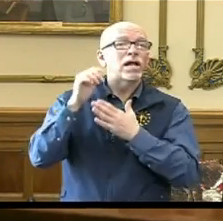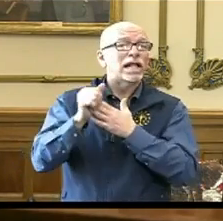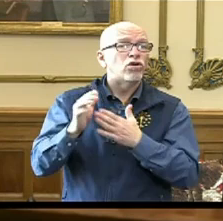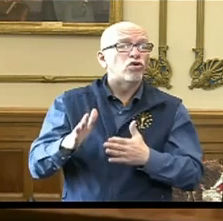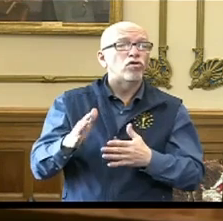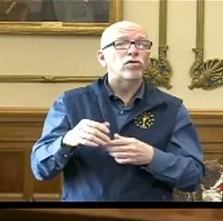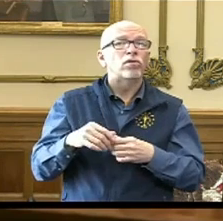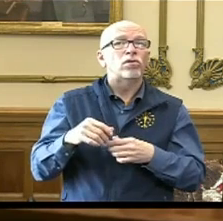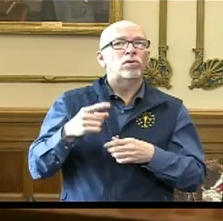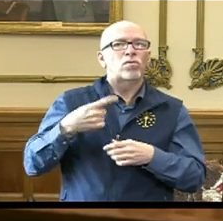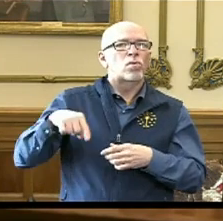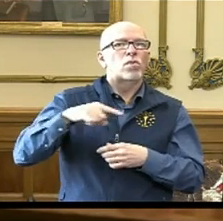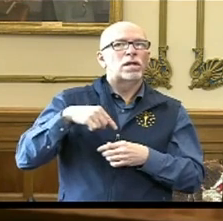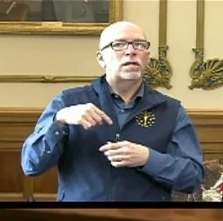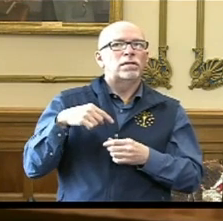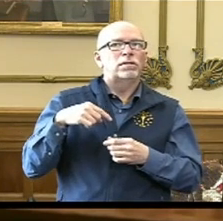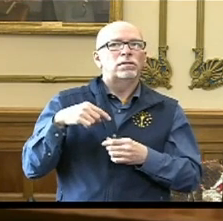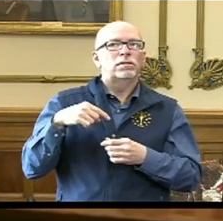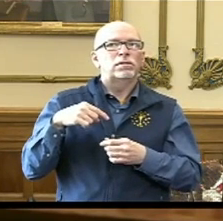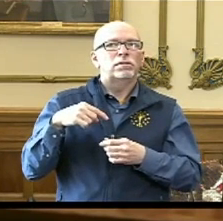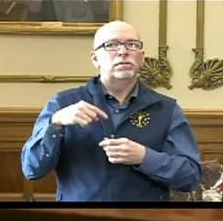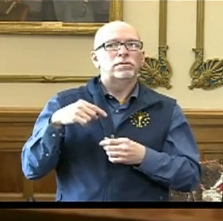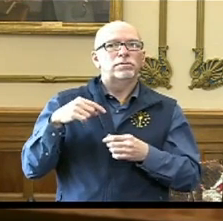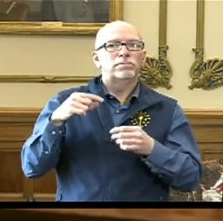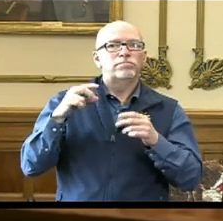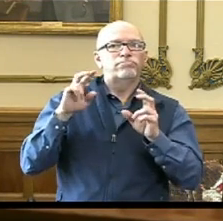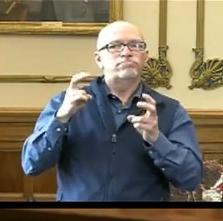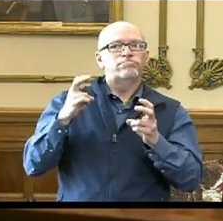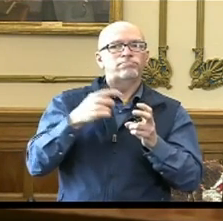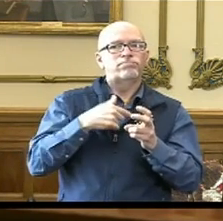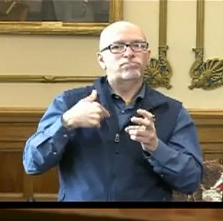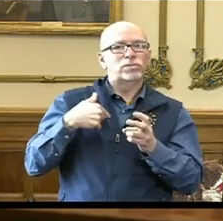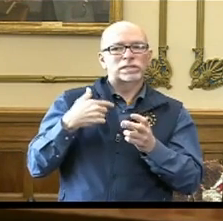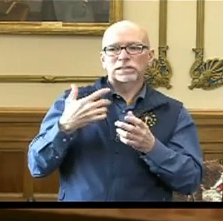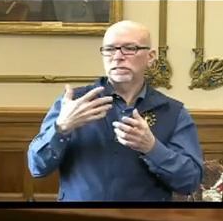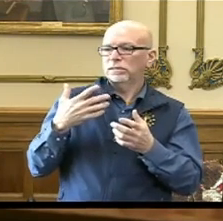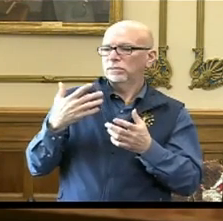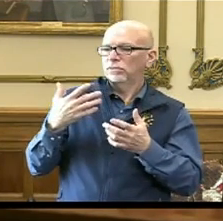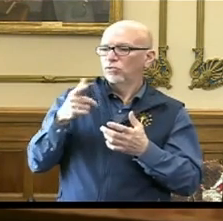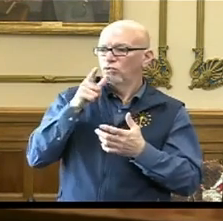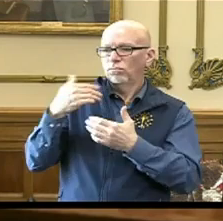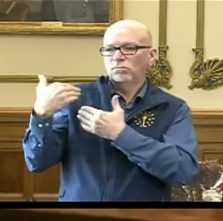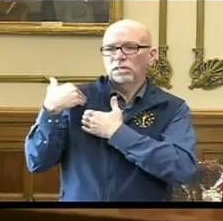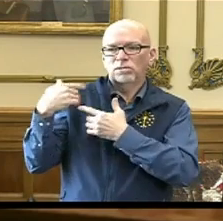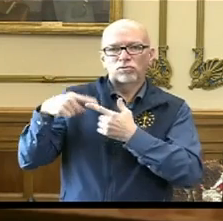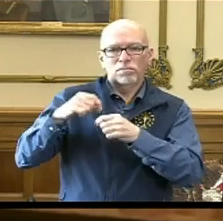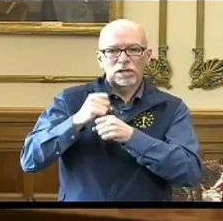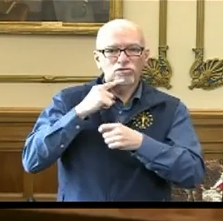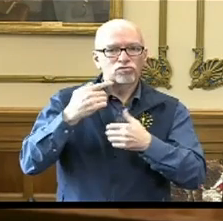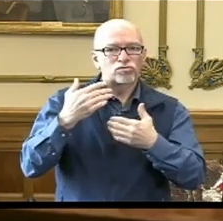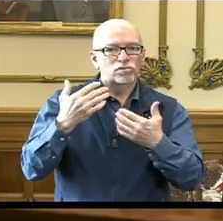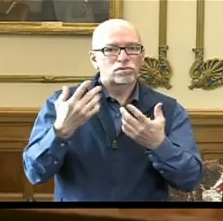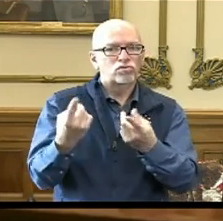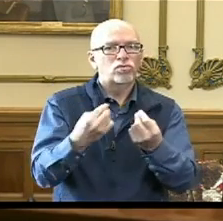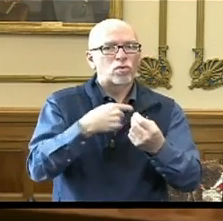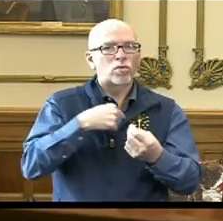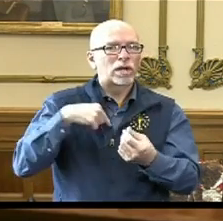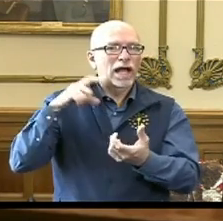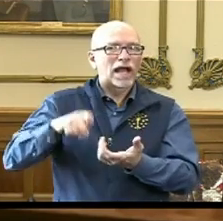leaders are the portal for getting this done, that it should be fair